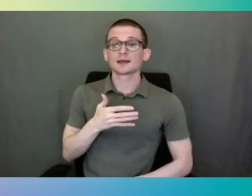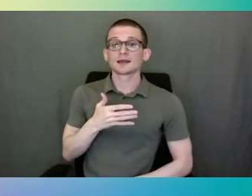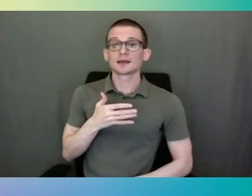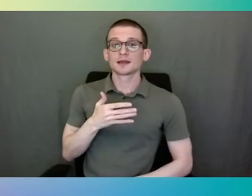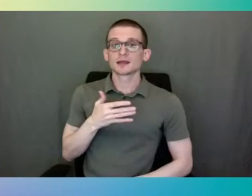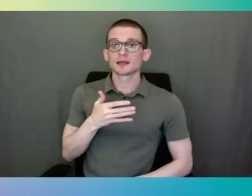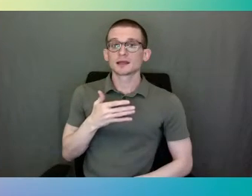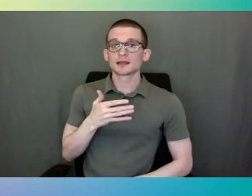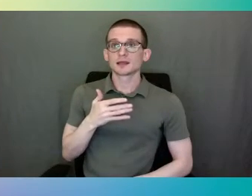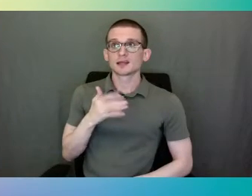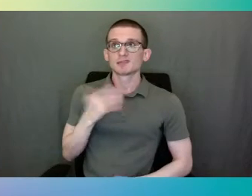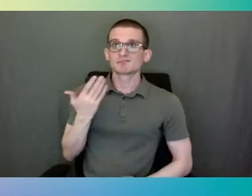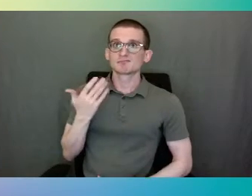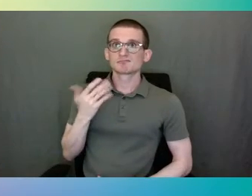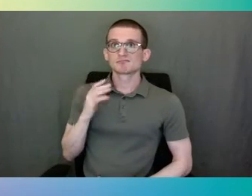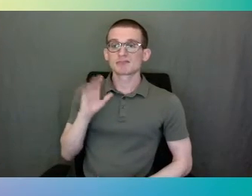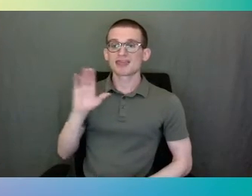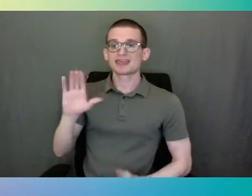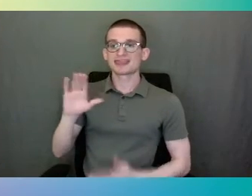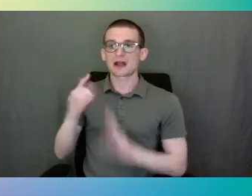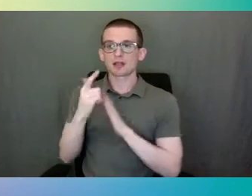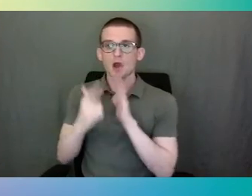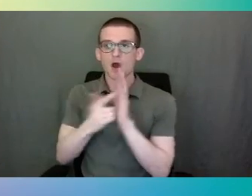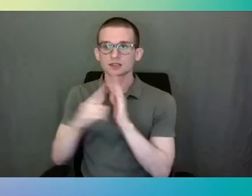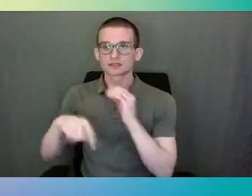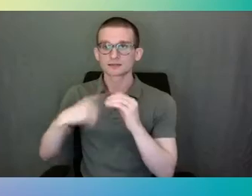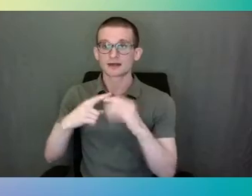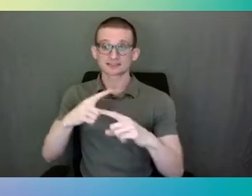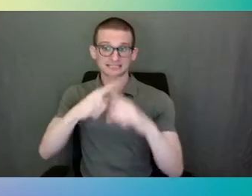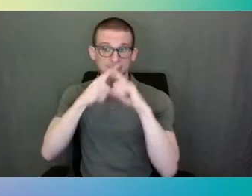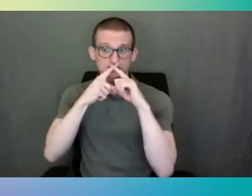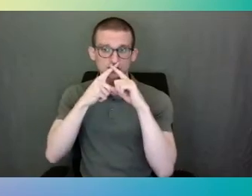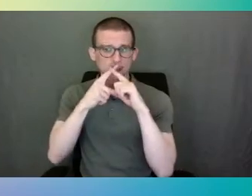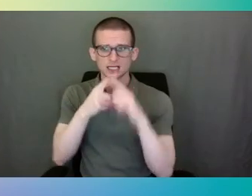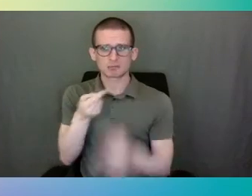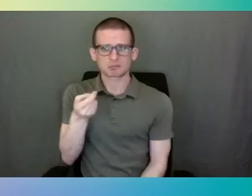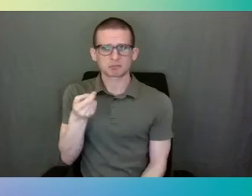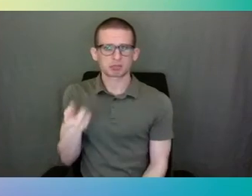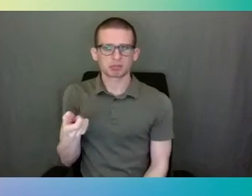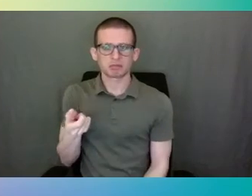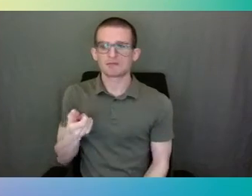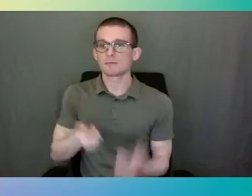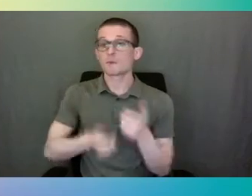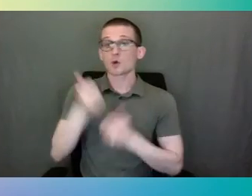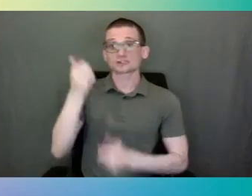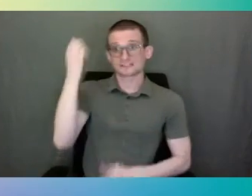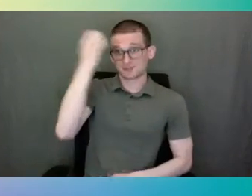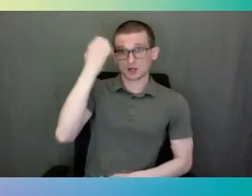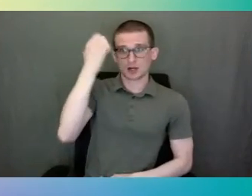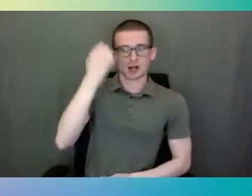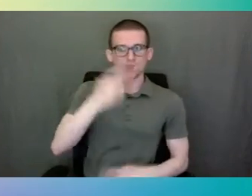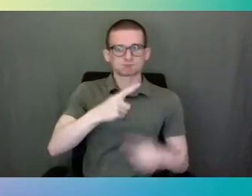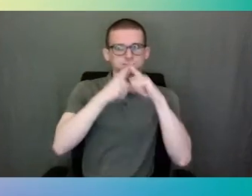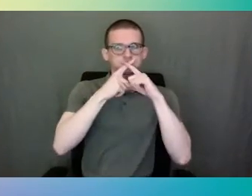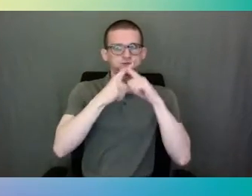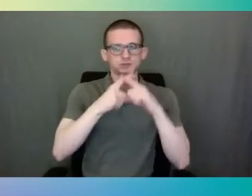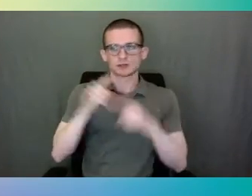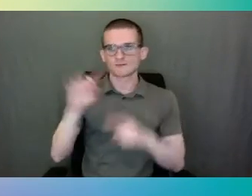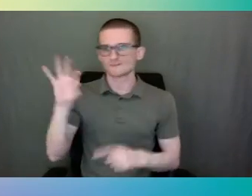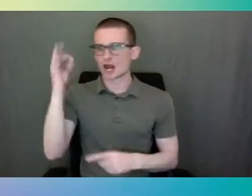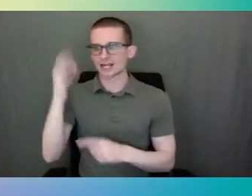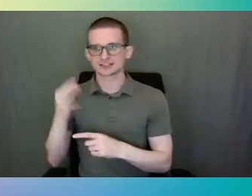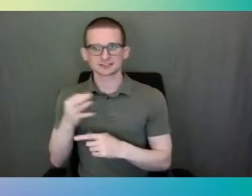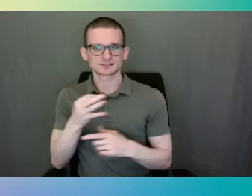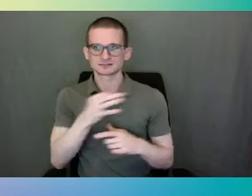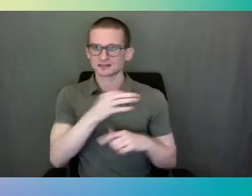lax censorship laws. The rest of Europe did not. France and Germany and England, forget England, they all had really